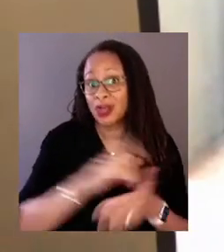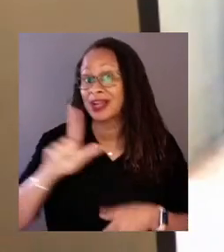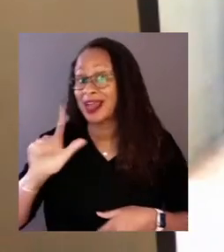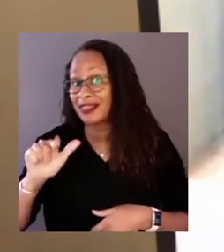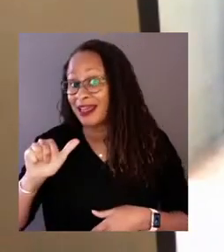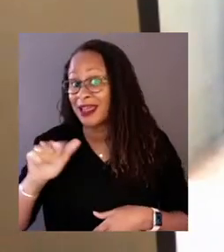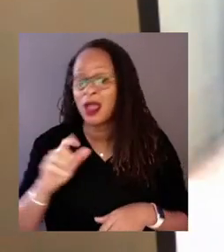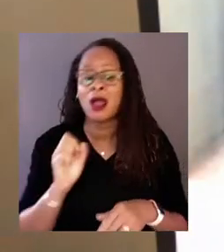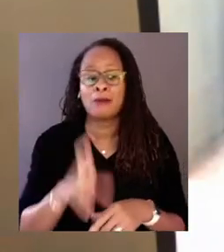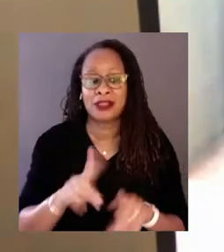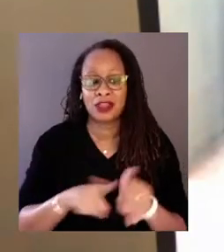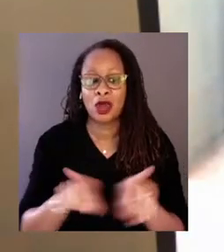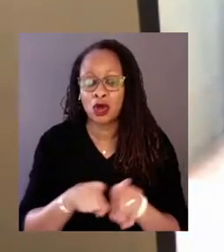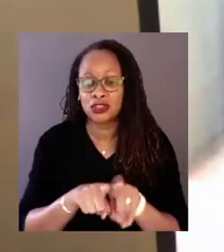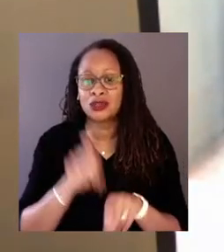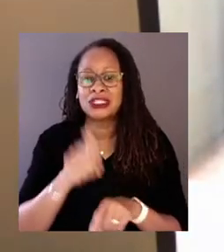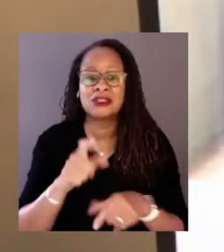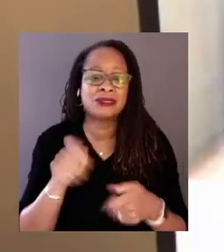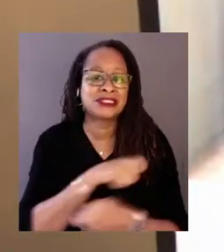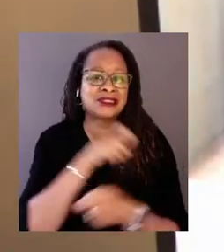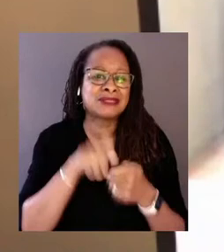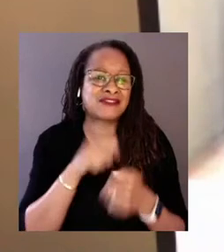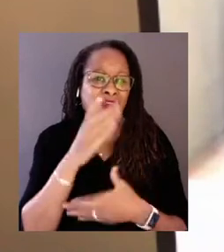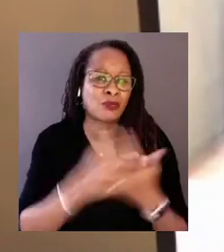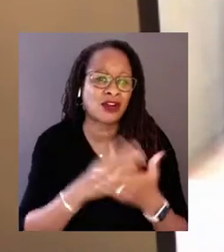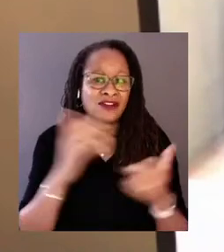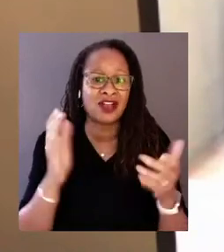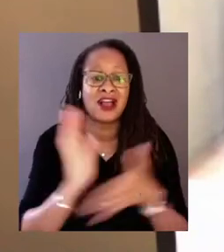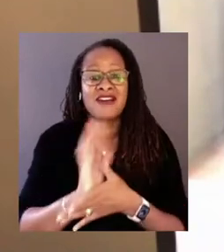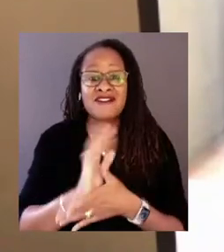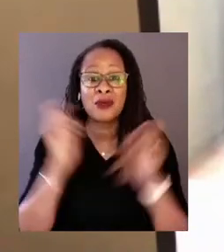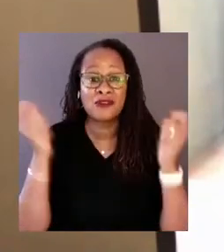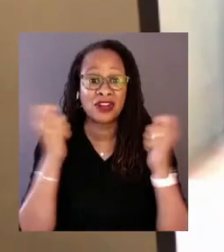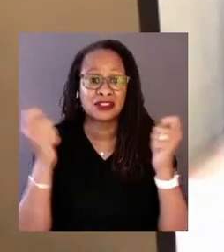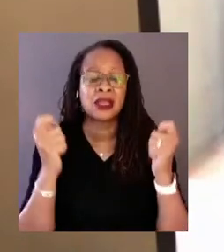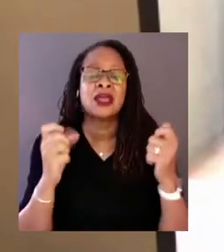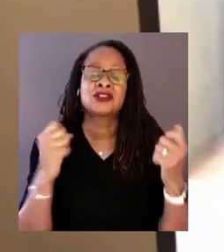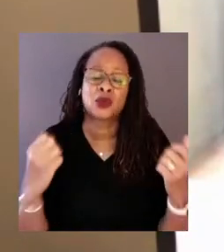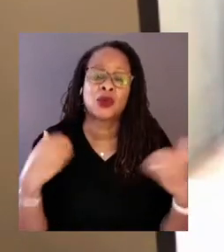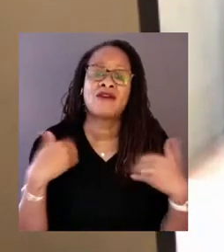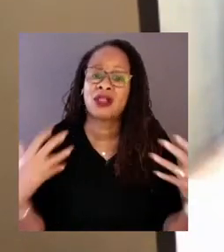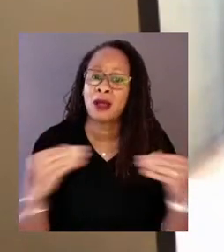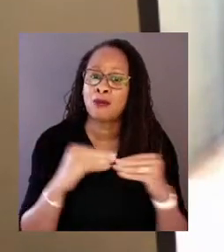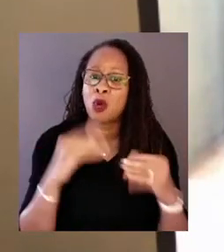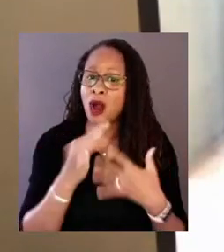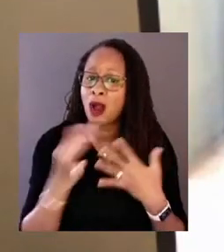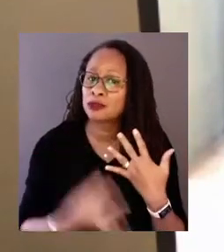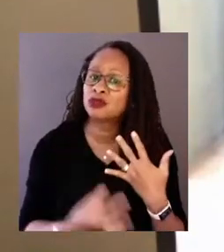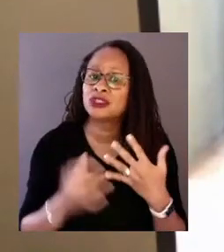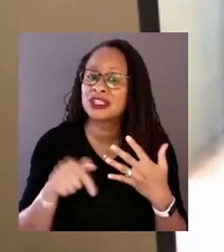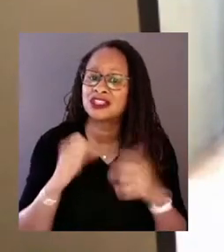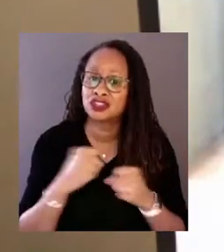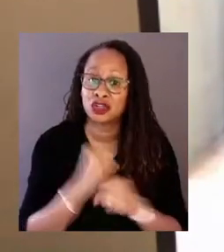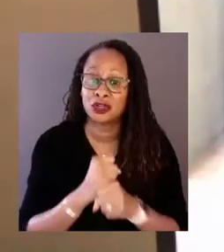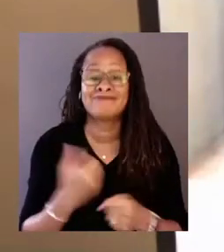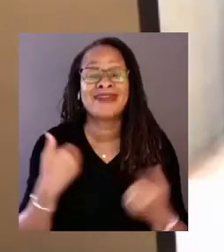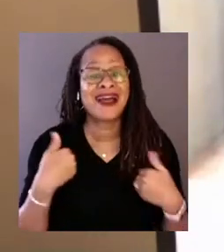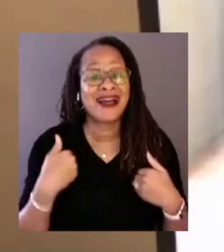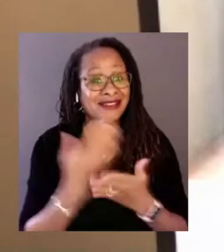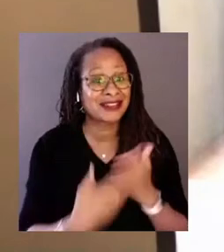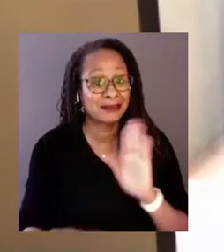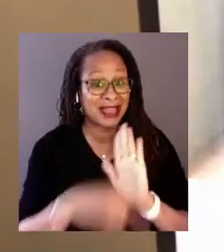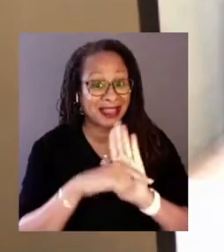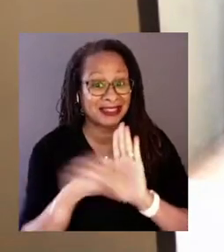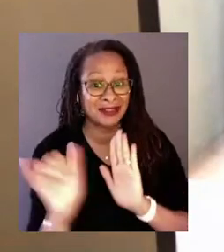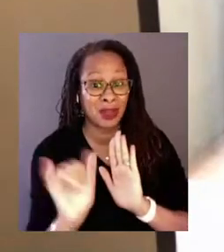of a certain film festival. So there was opportunity, I thought, this year with that. You know, there were some downsides to some of this because a lot of things